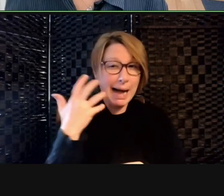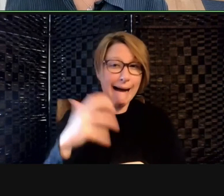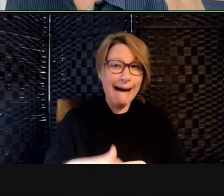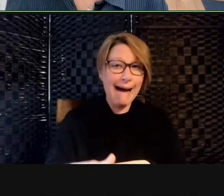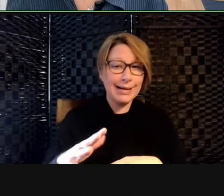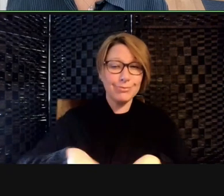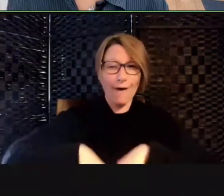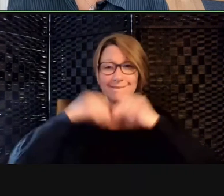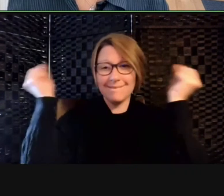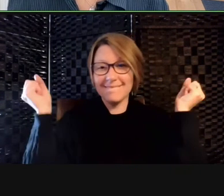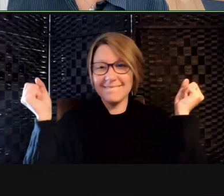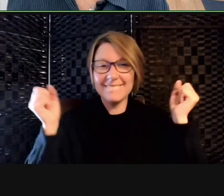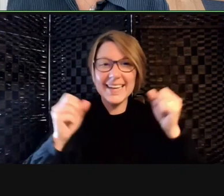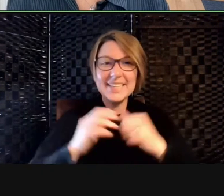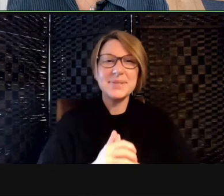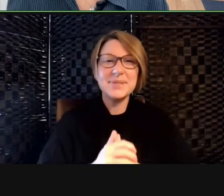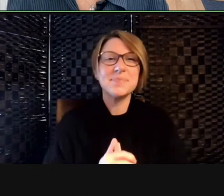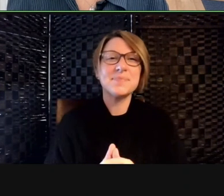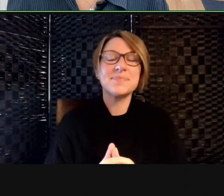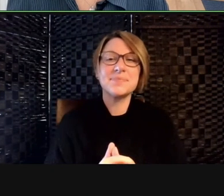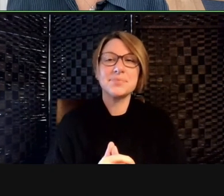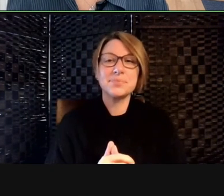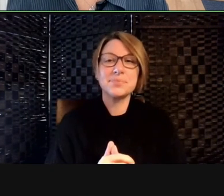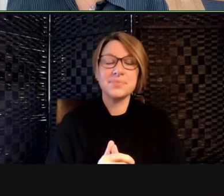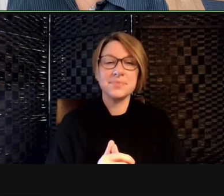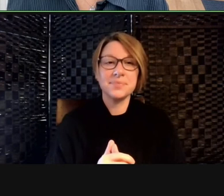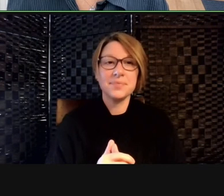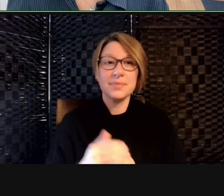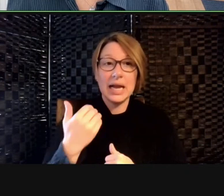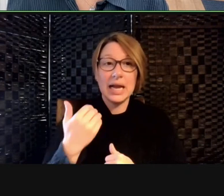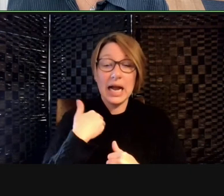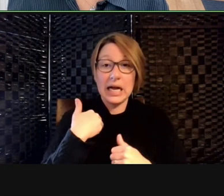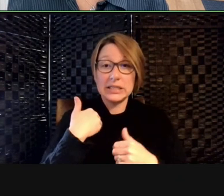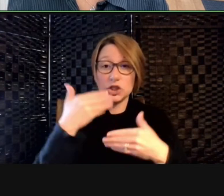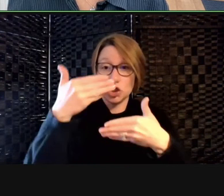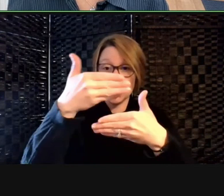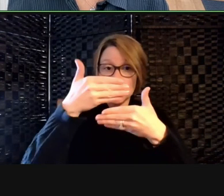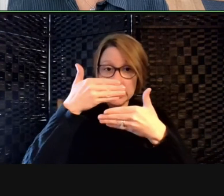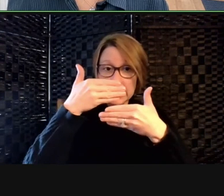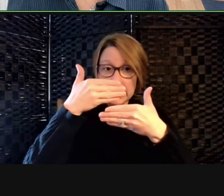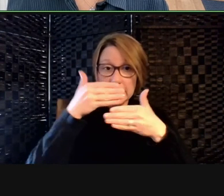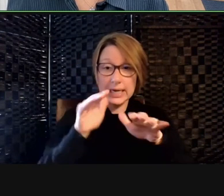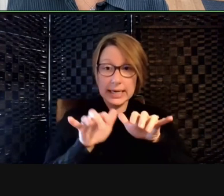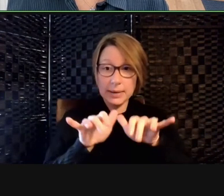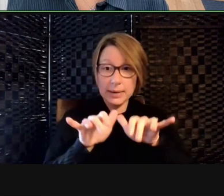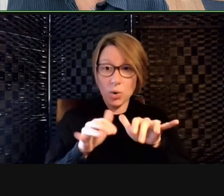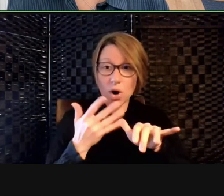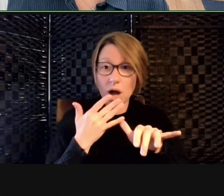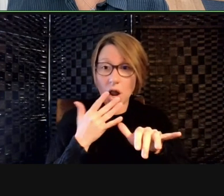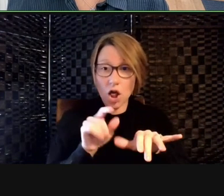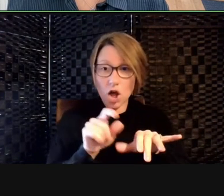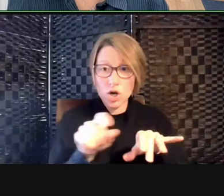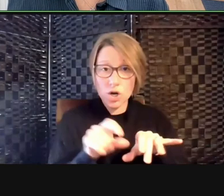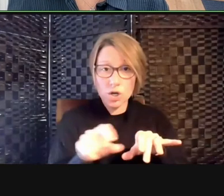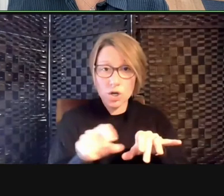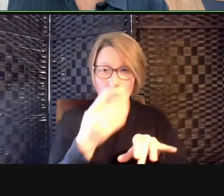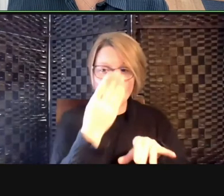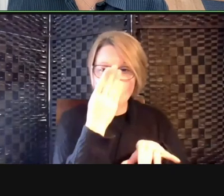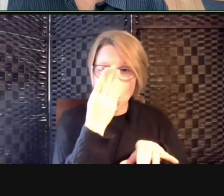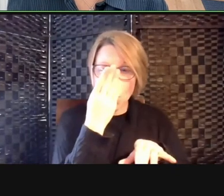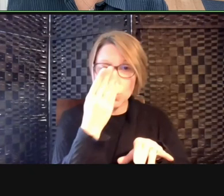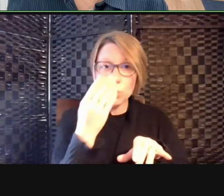day. But look at, he's got his screen set up. He's got his keyboard color coded set up. He's really close. He's got